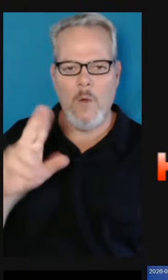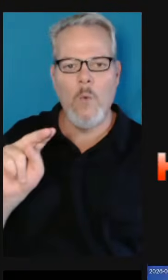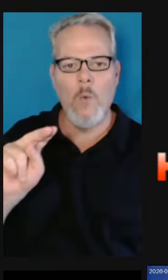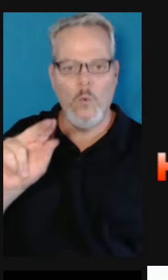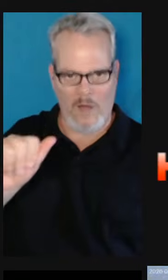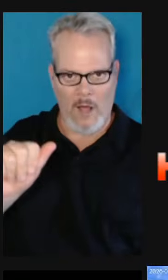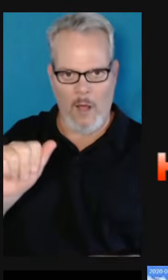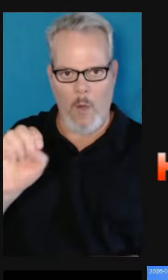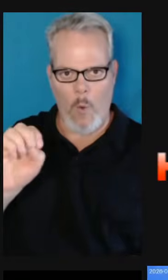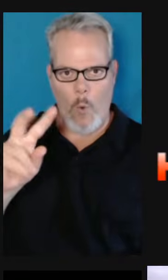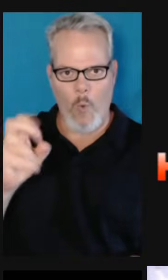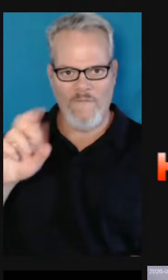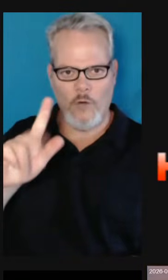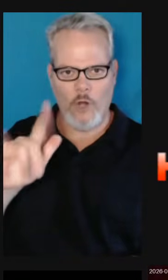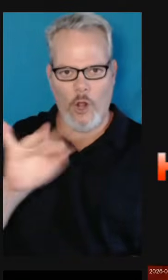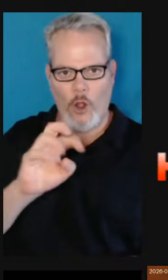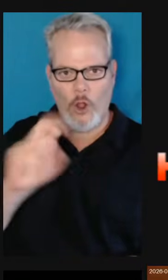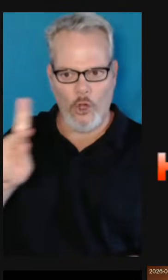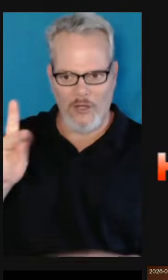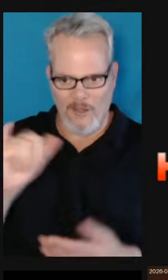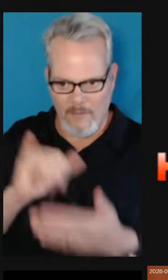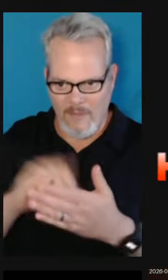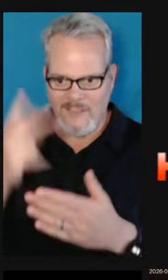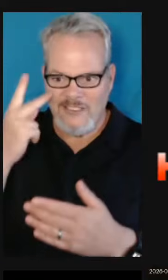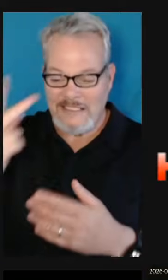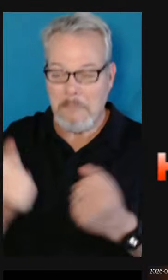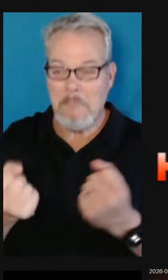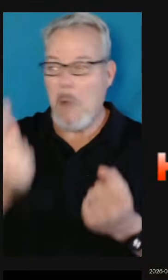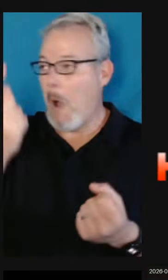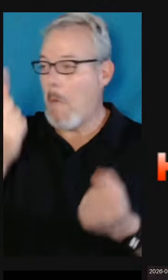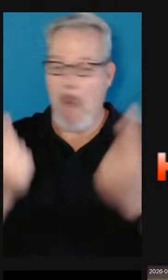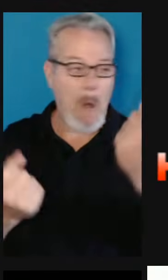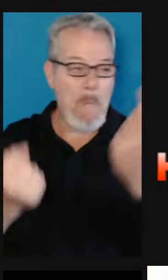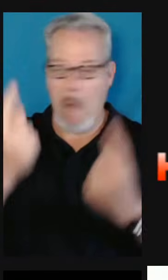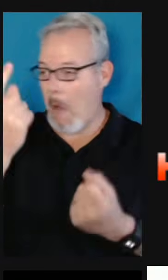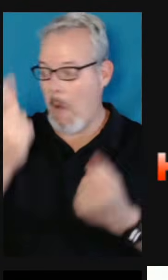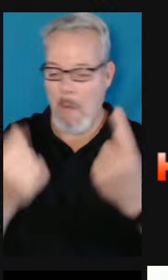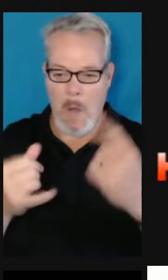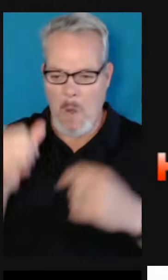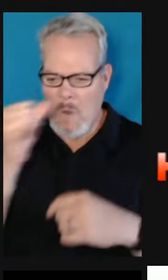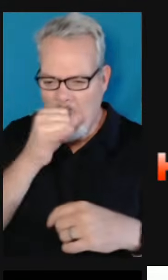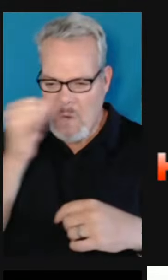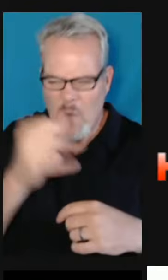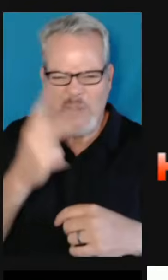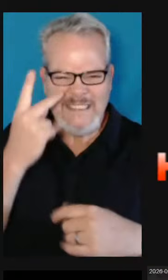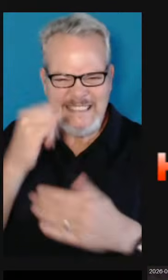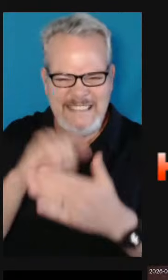sky. That's the Tephra fallout we're discussing here. All this peppery looking